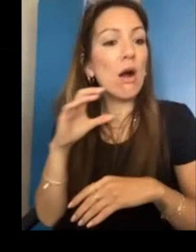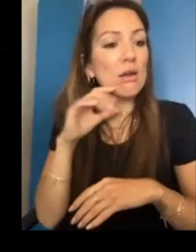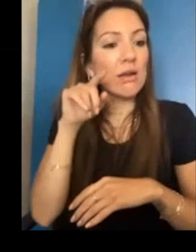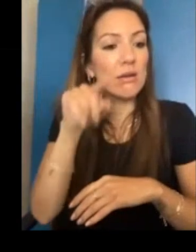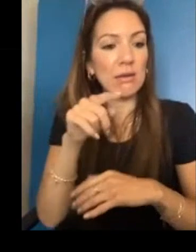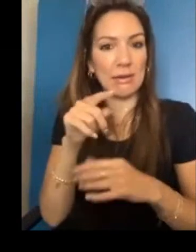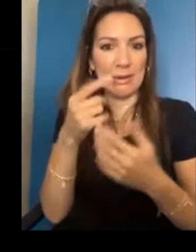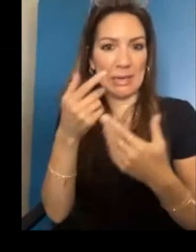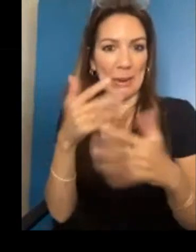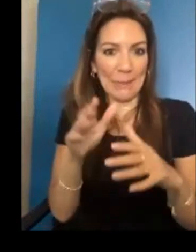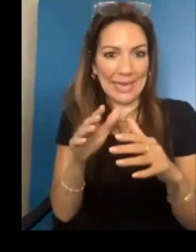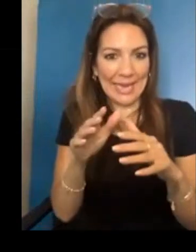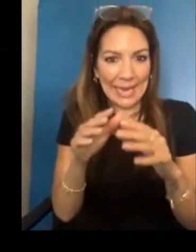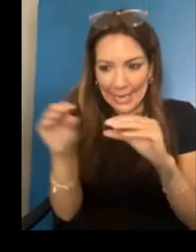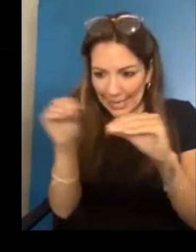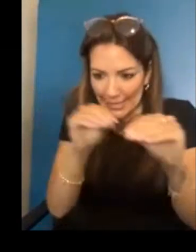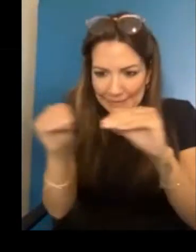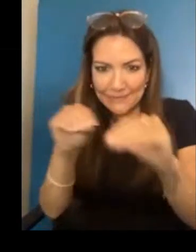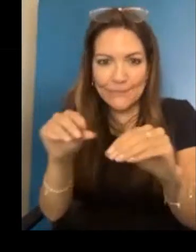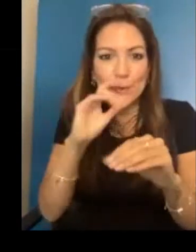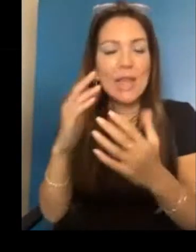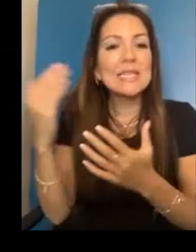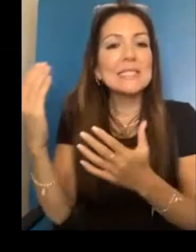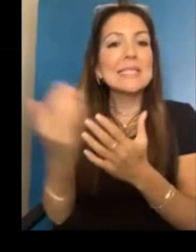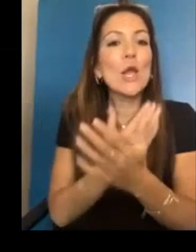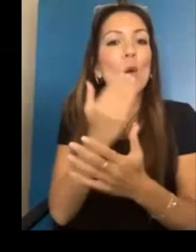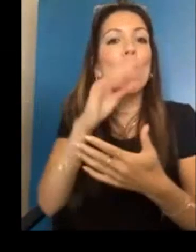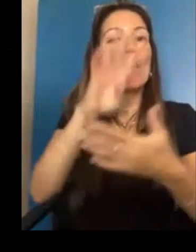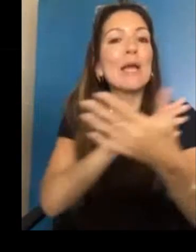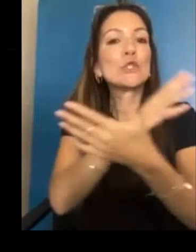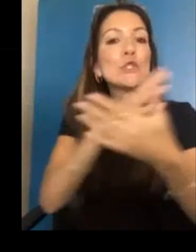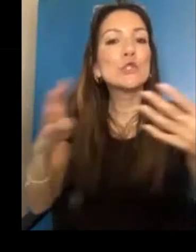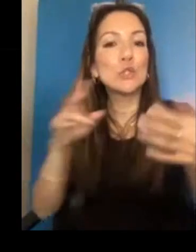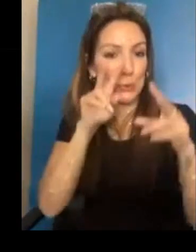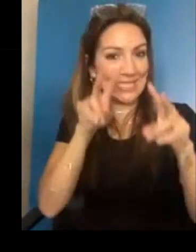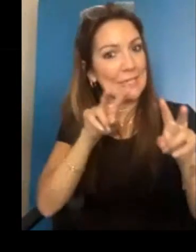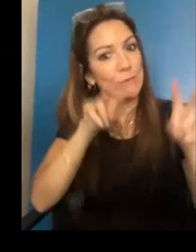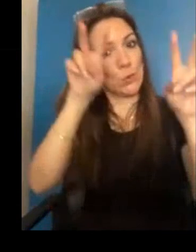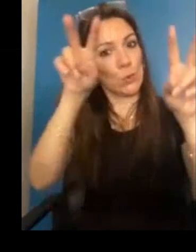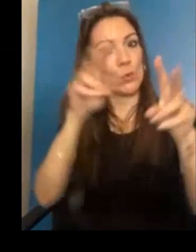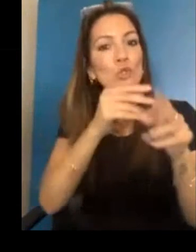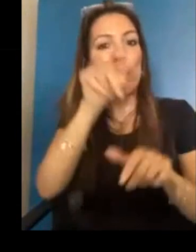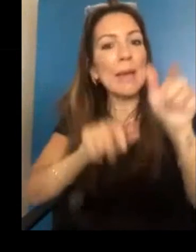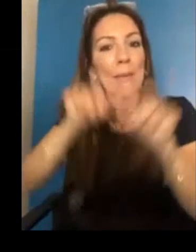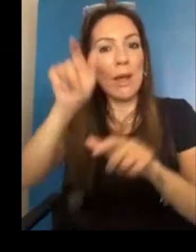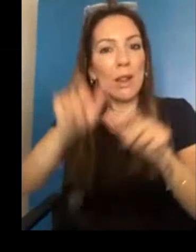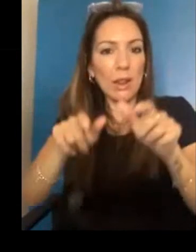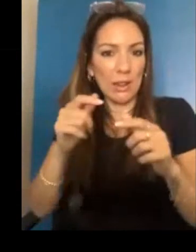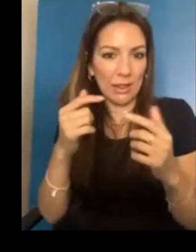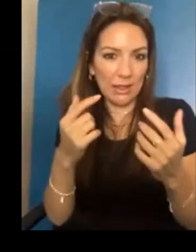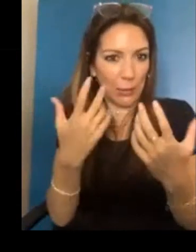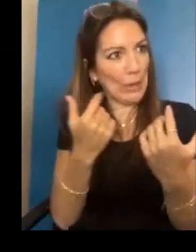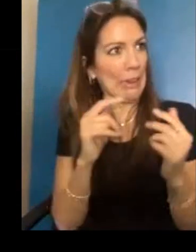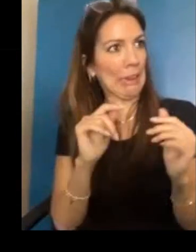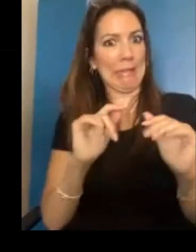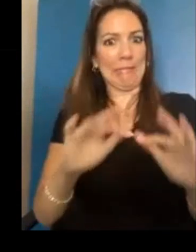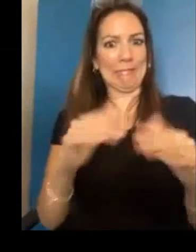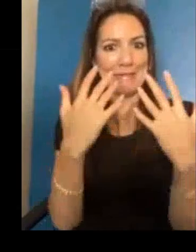in with a secure mesh. But you can just see the views that some of the people will get. Next slide.